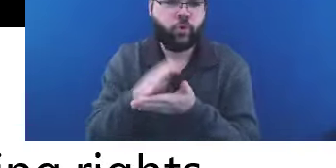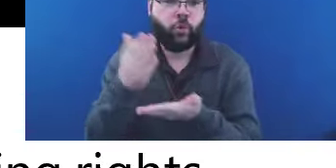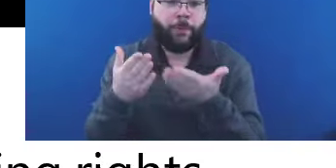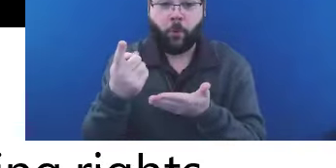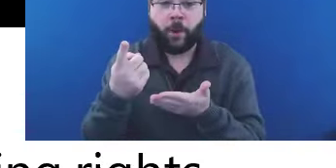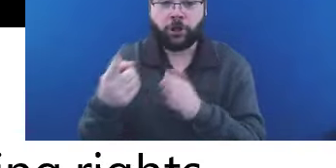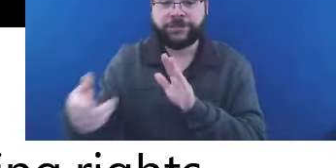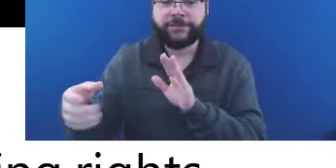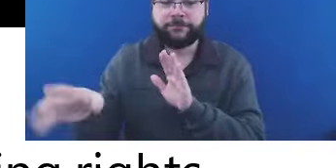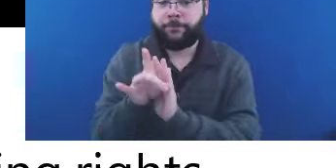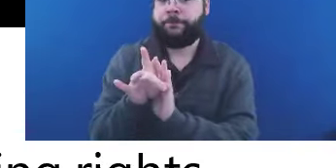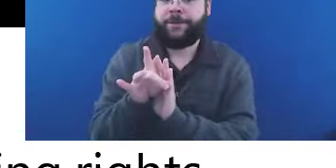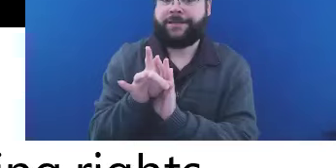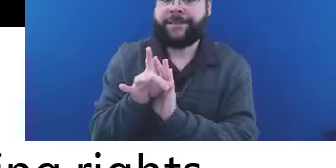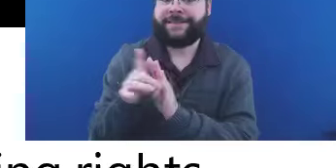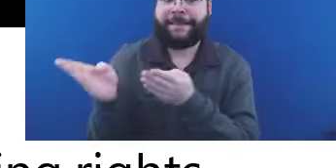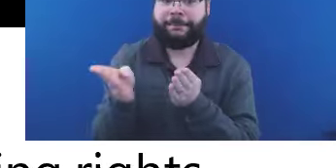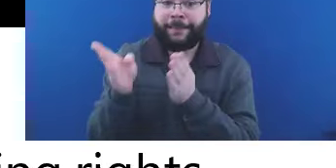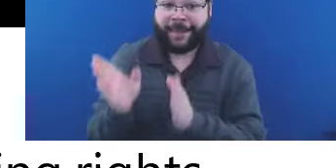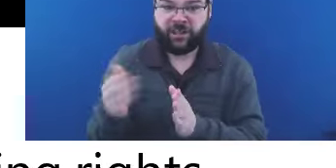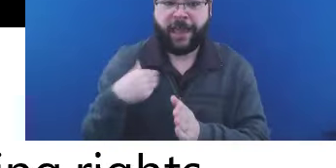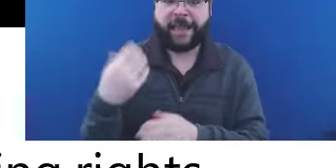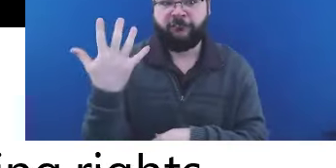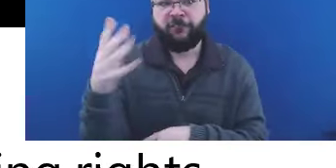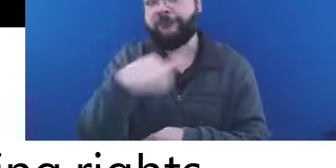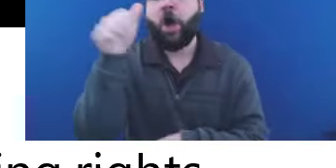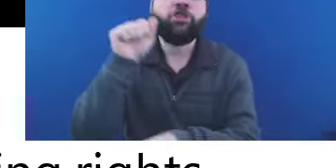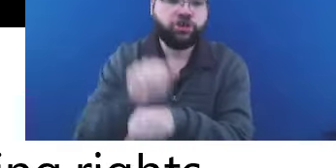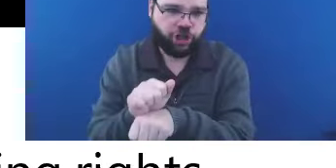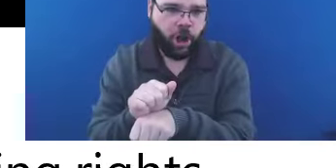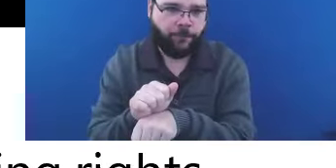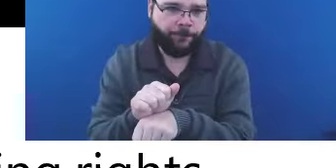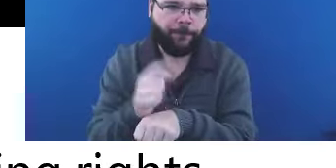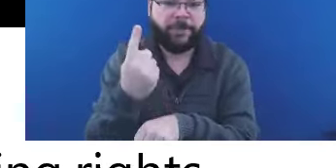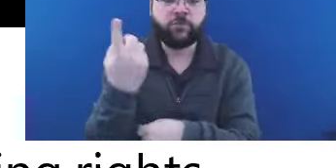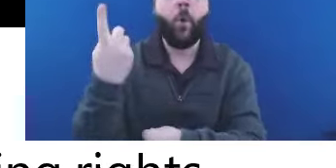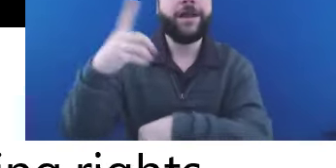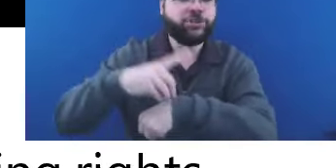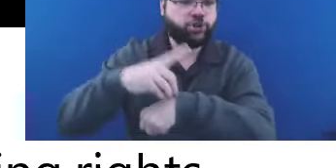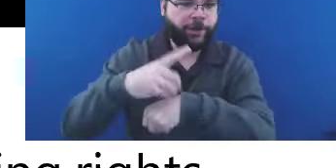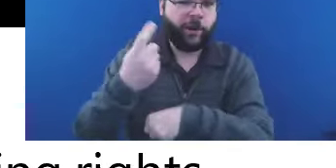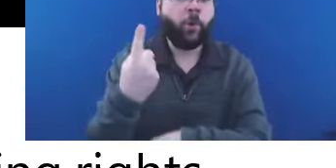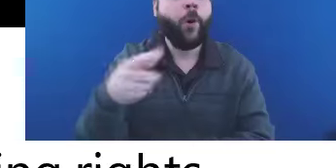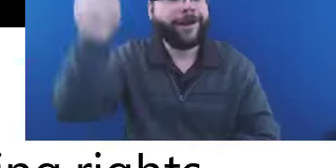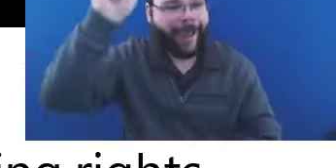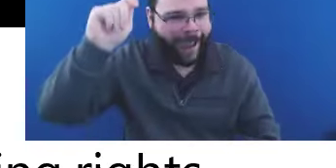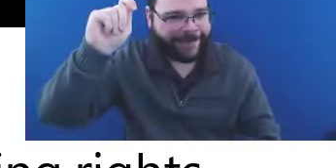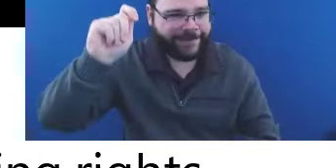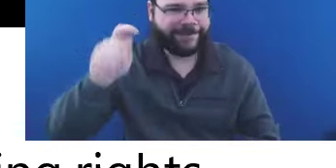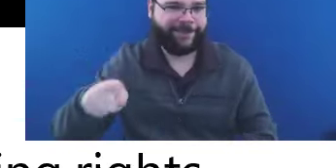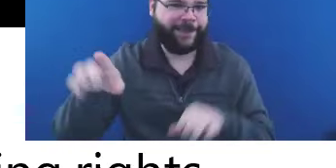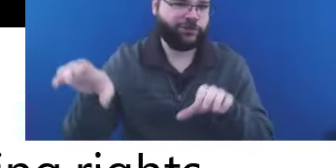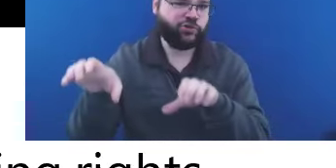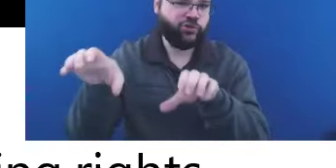the liaison who does 5 other jobs, right? That just may be one hat is sometimes the language we use that they wear. In a